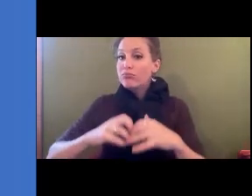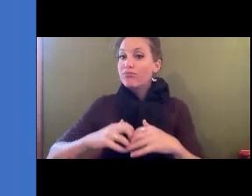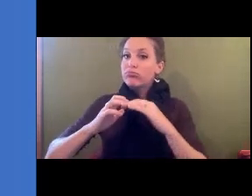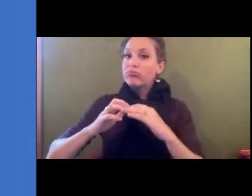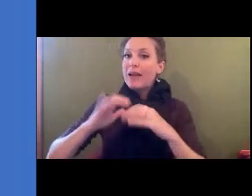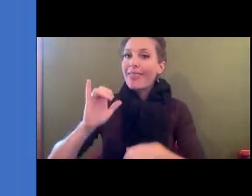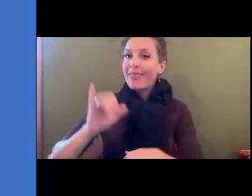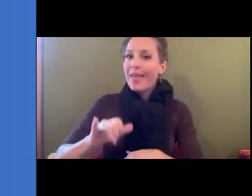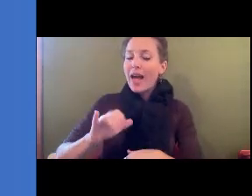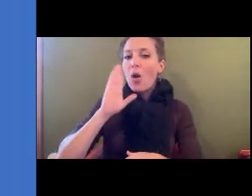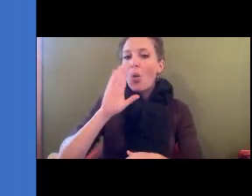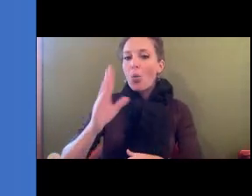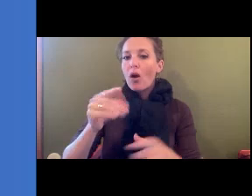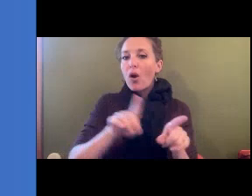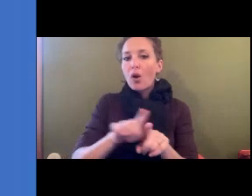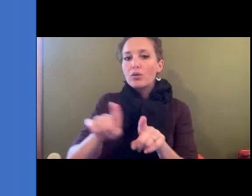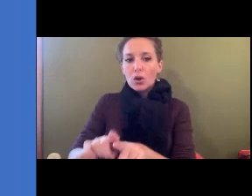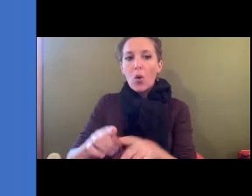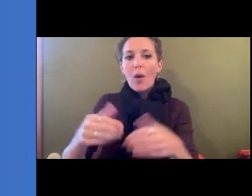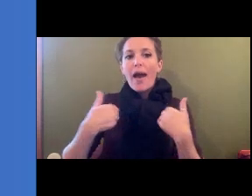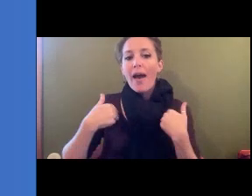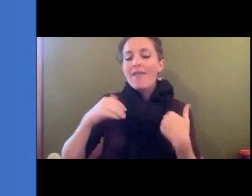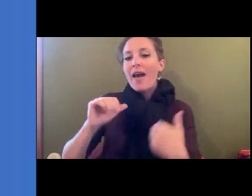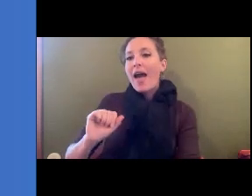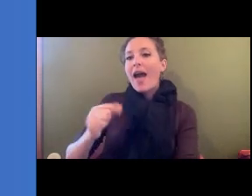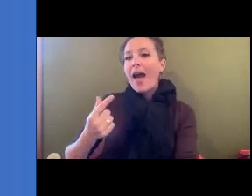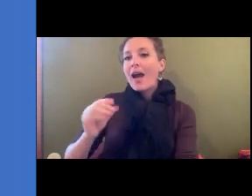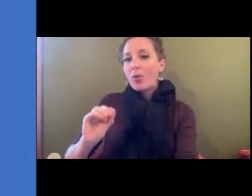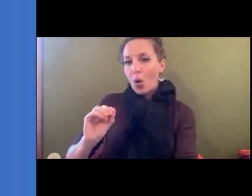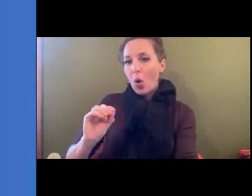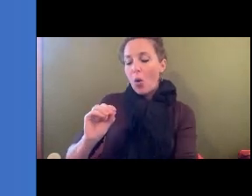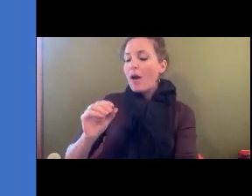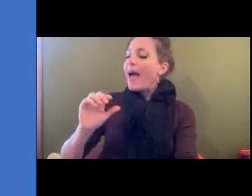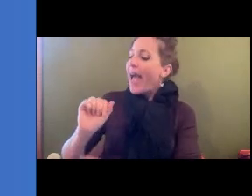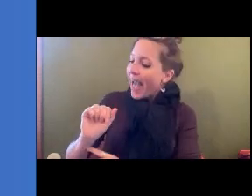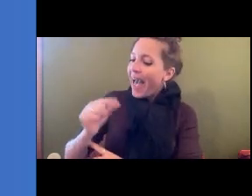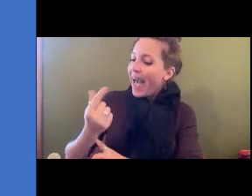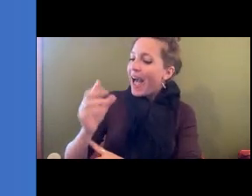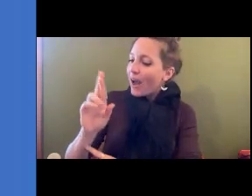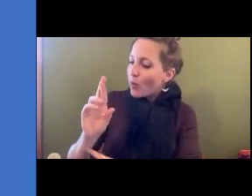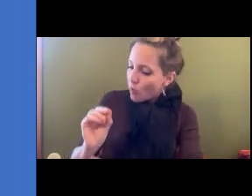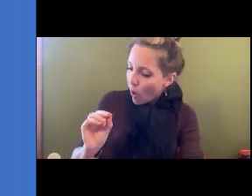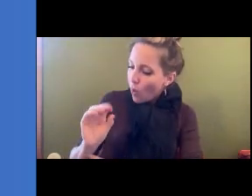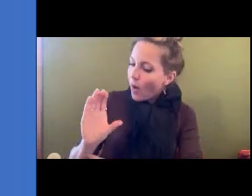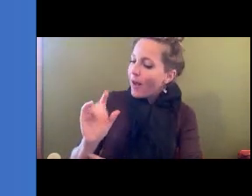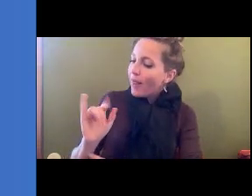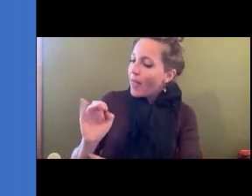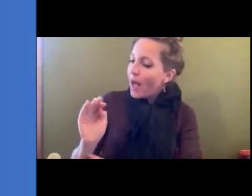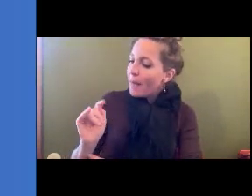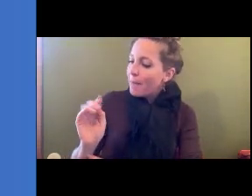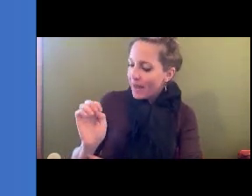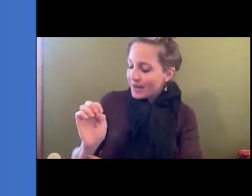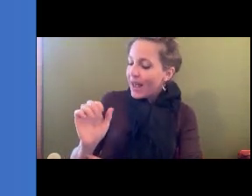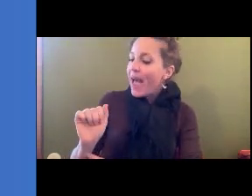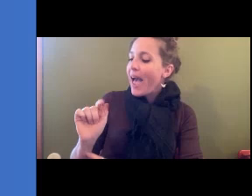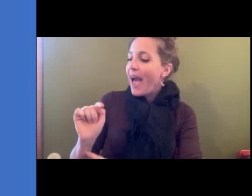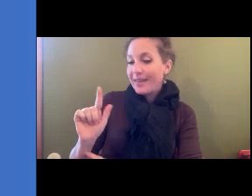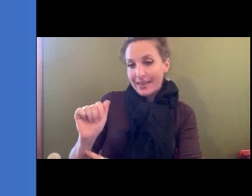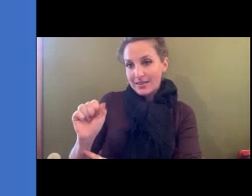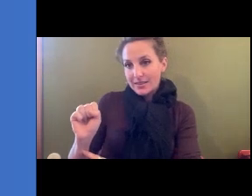an agro-climate atlas. This is a unique new tool where we will be